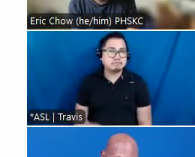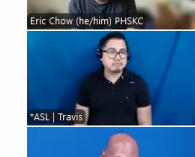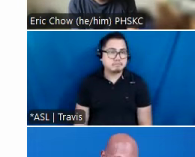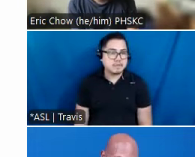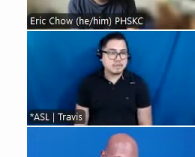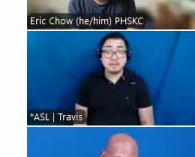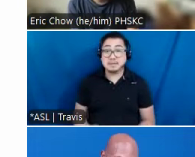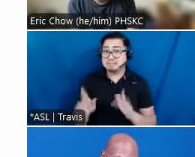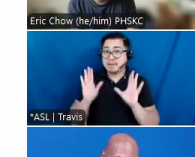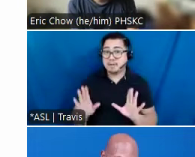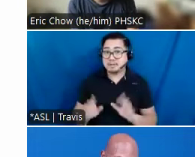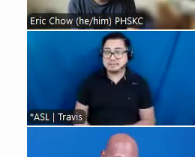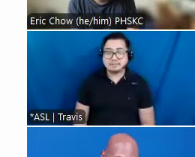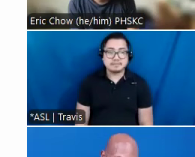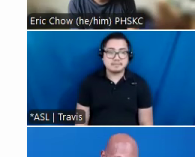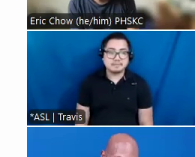Awesome.